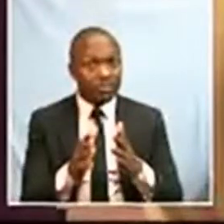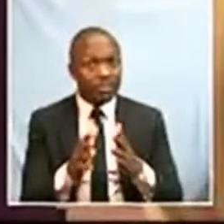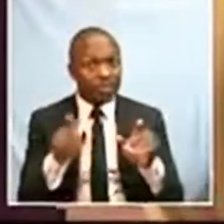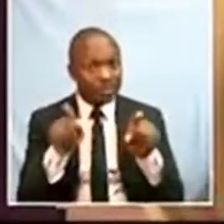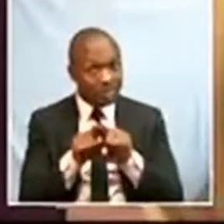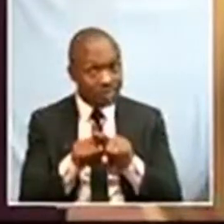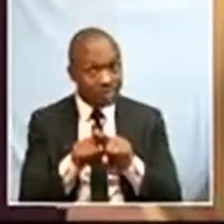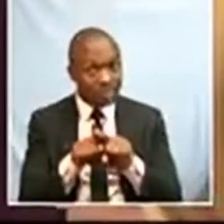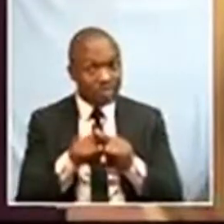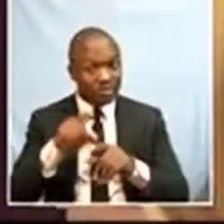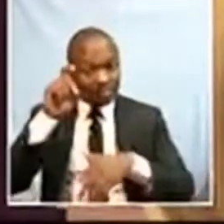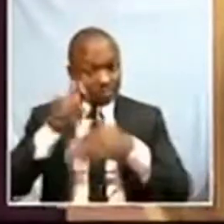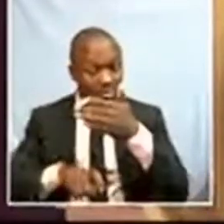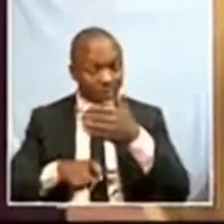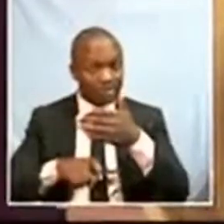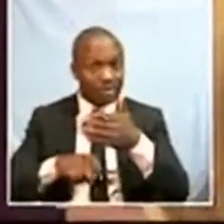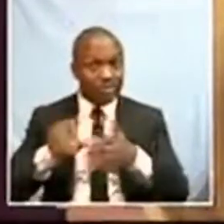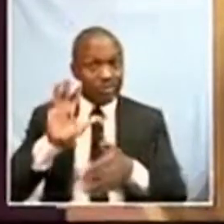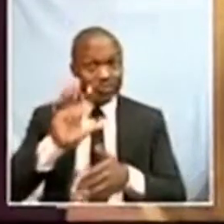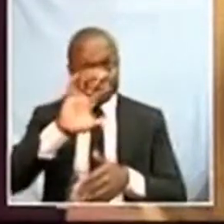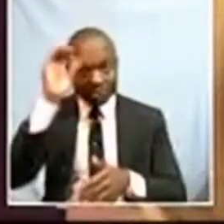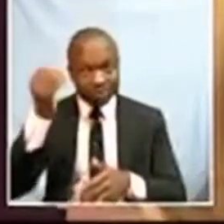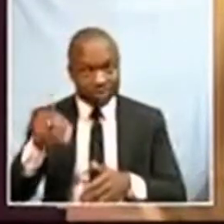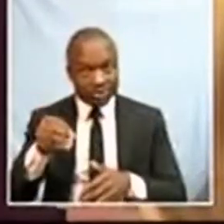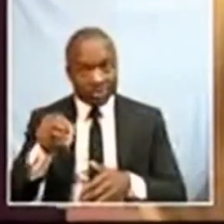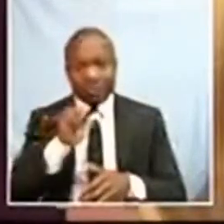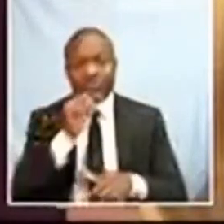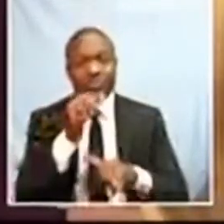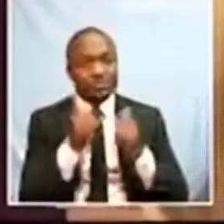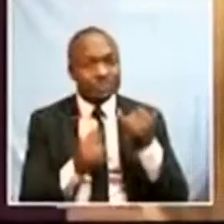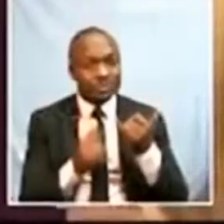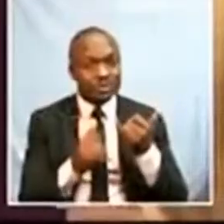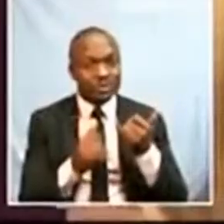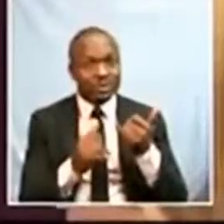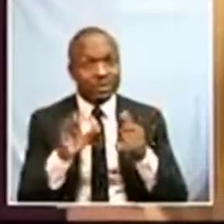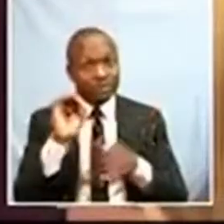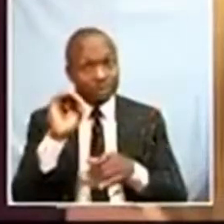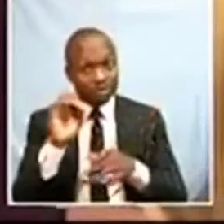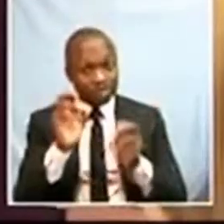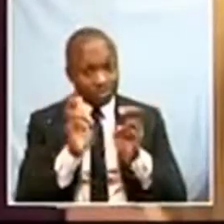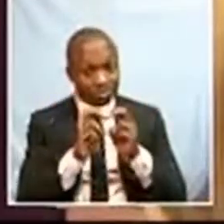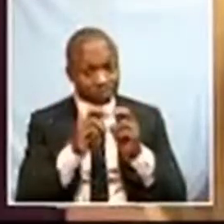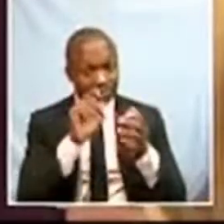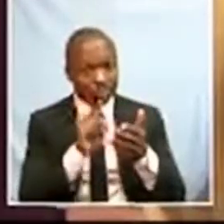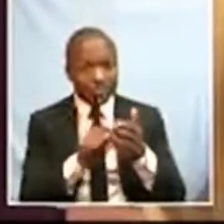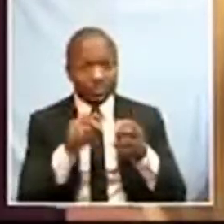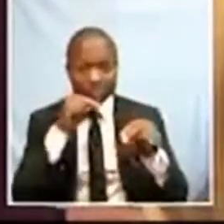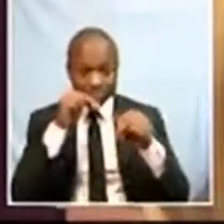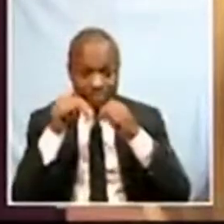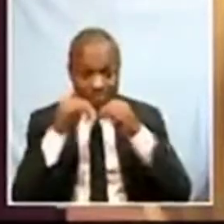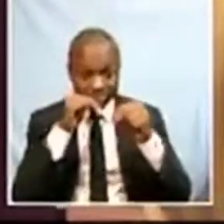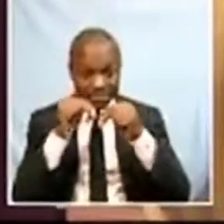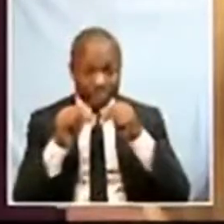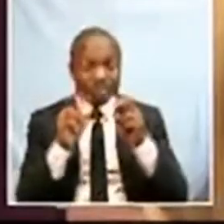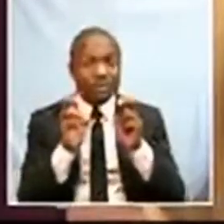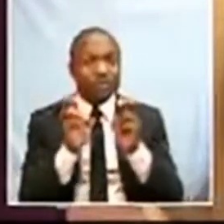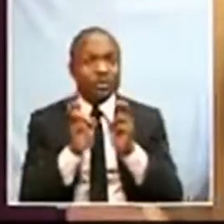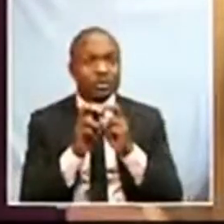same price of the 5% that was remaining in the initial contract. So this is a negotiated